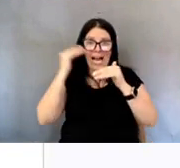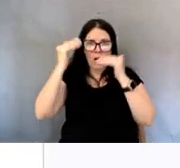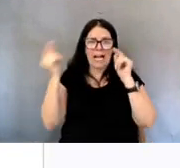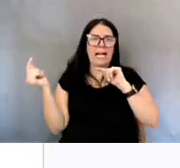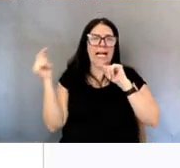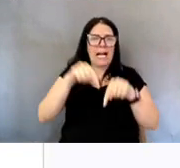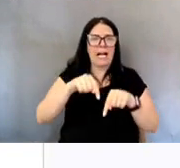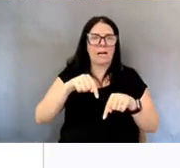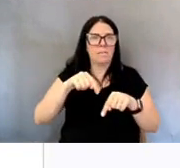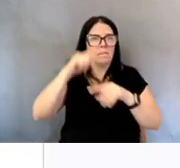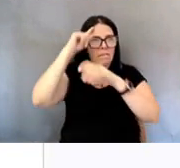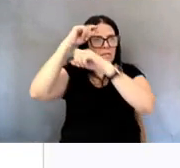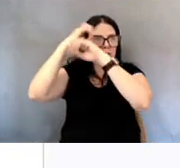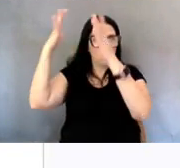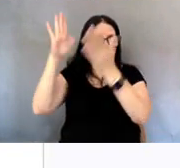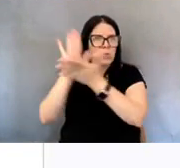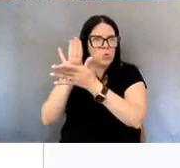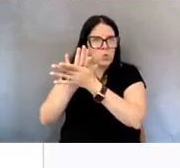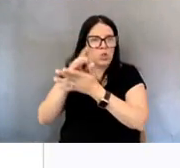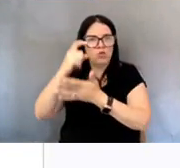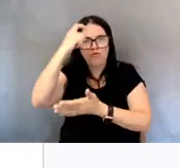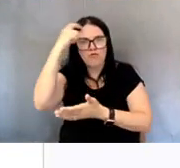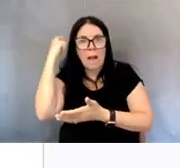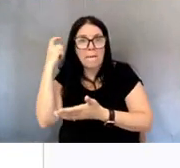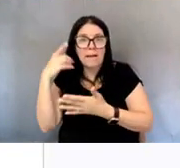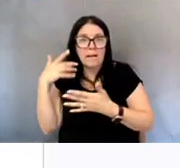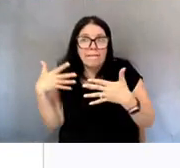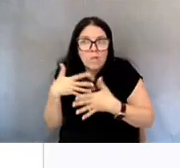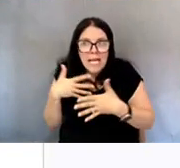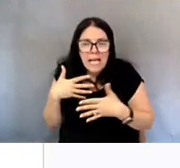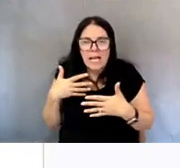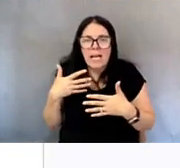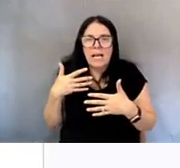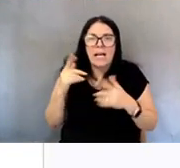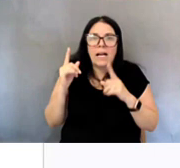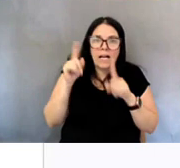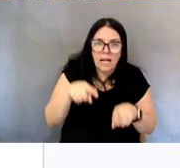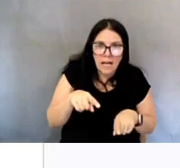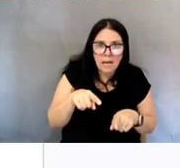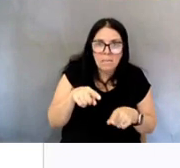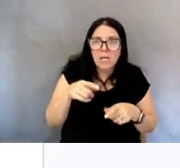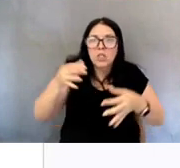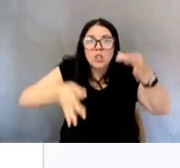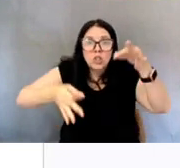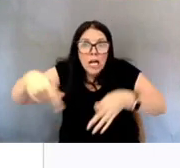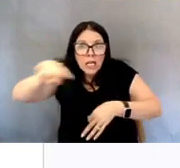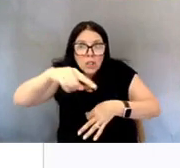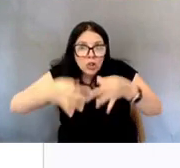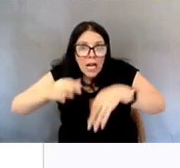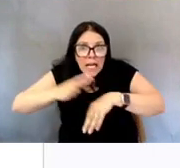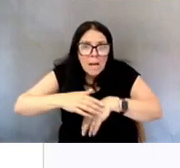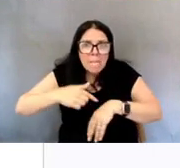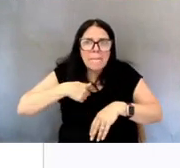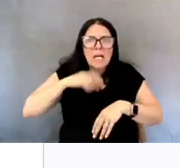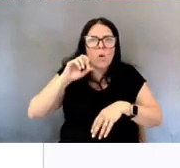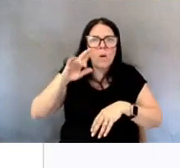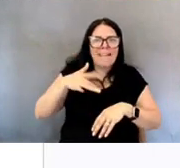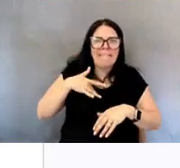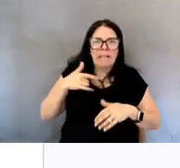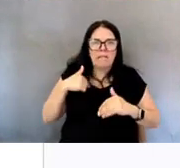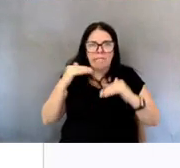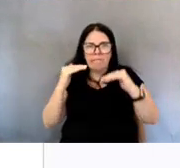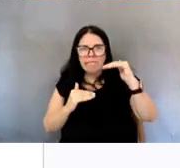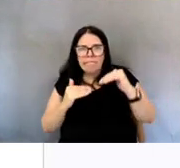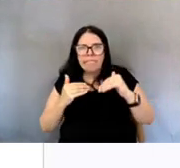fears, anxieties, fear of judgment, just all of life situations.